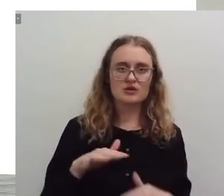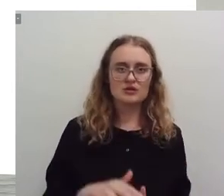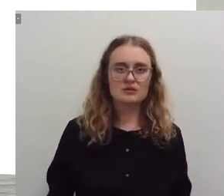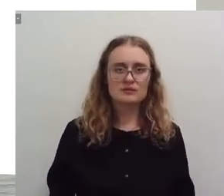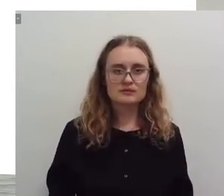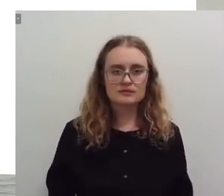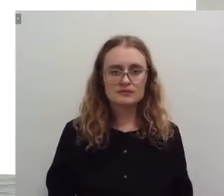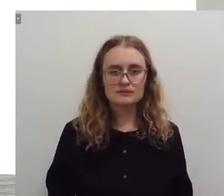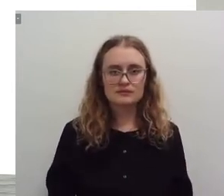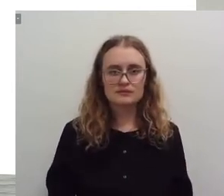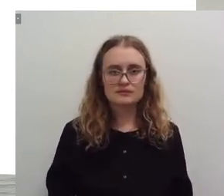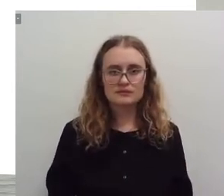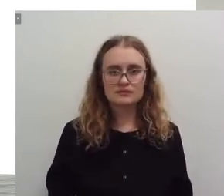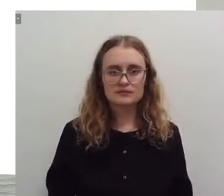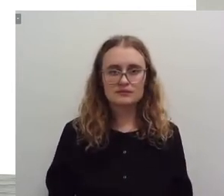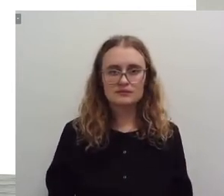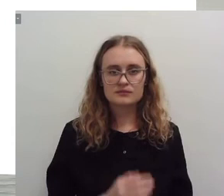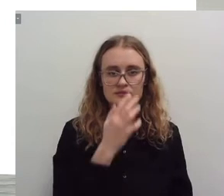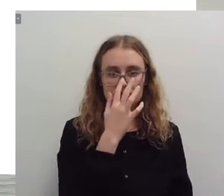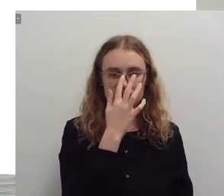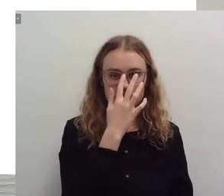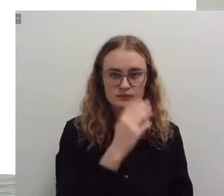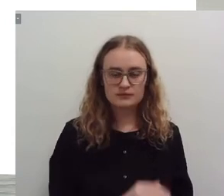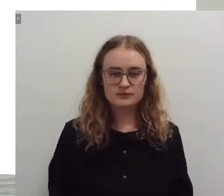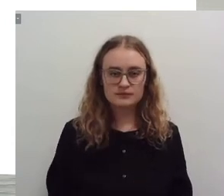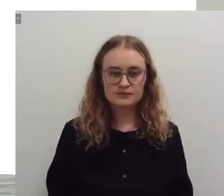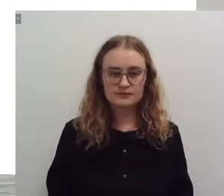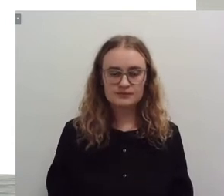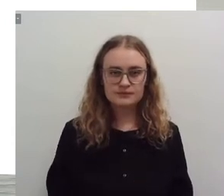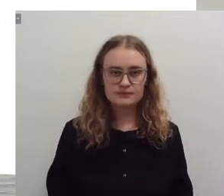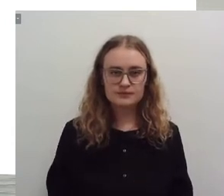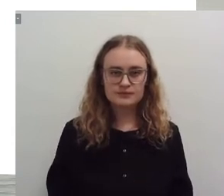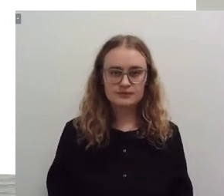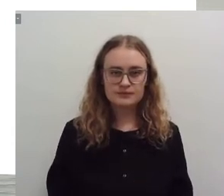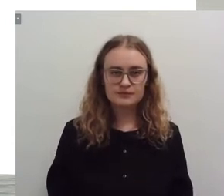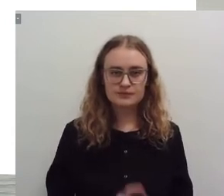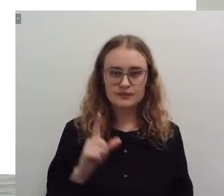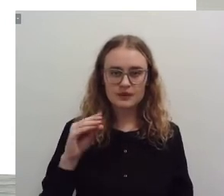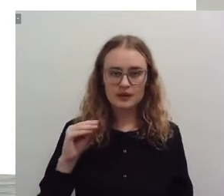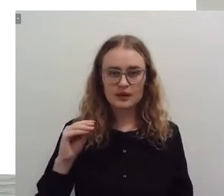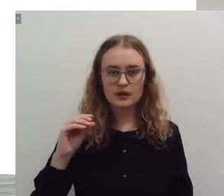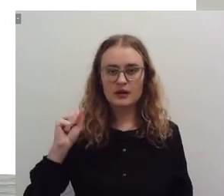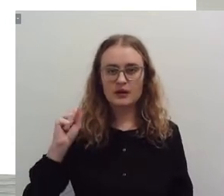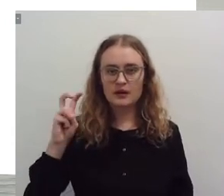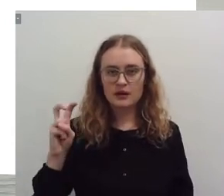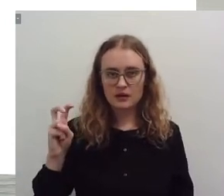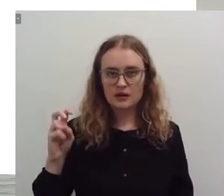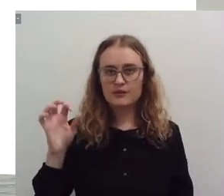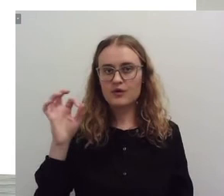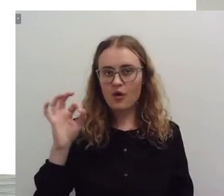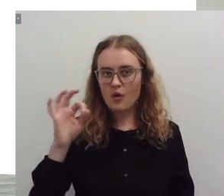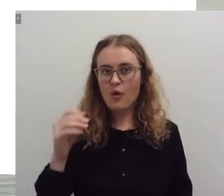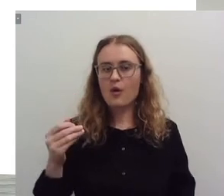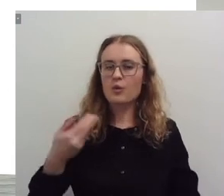Leah mentioned what can be called difficult kids or children with challenging behavior. We talked a little bit beforehand,